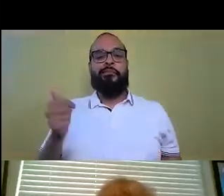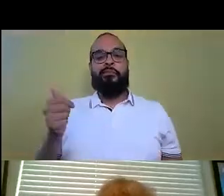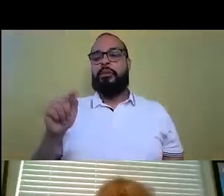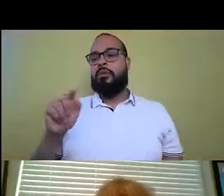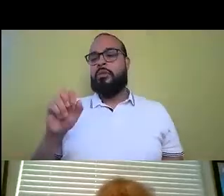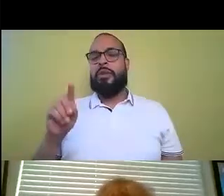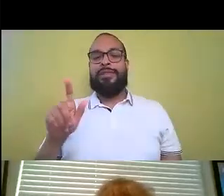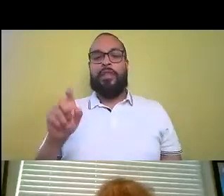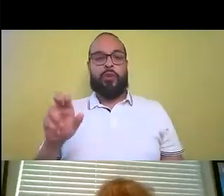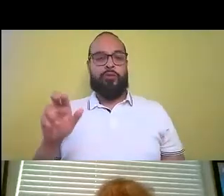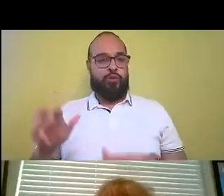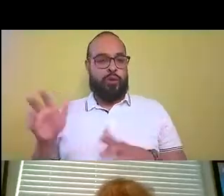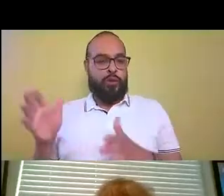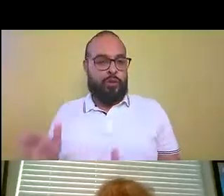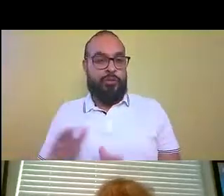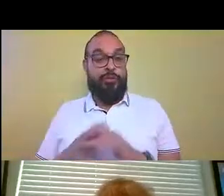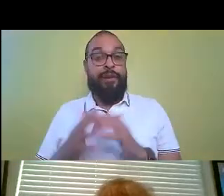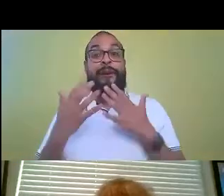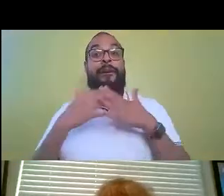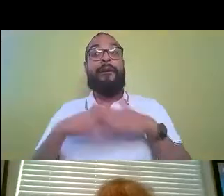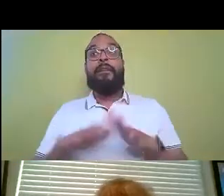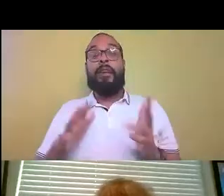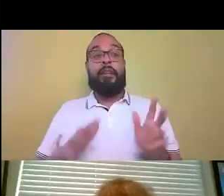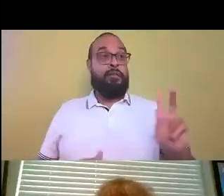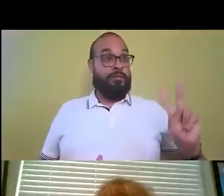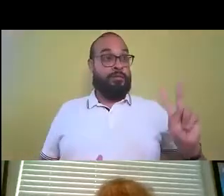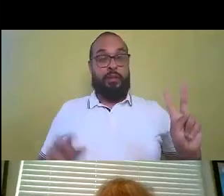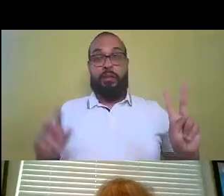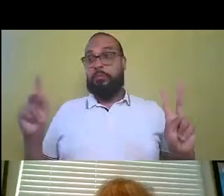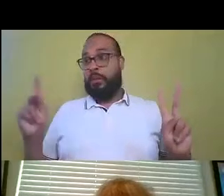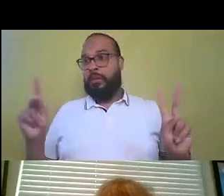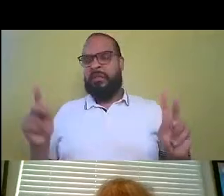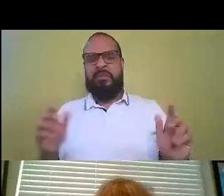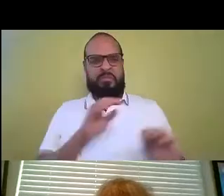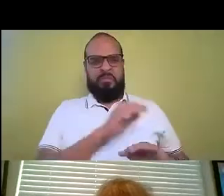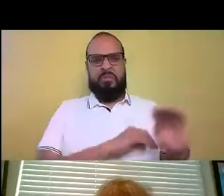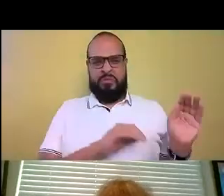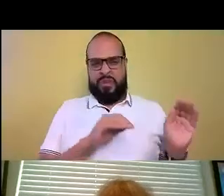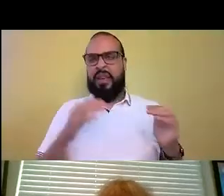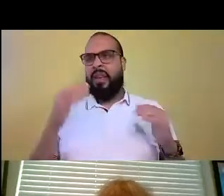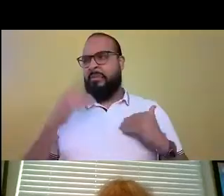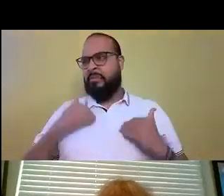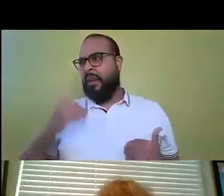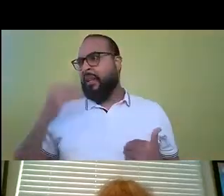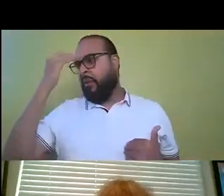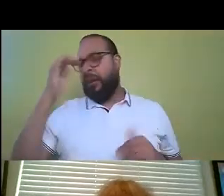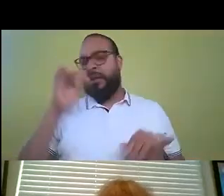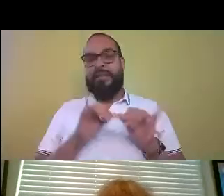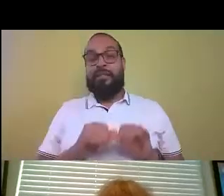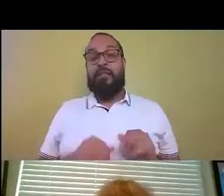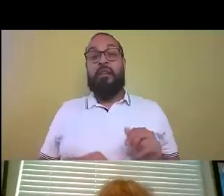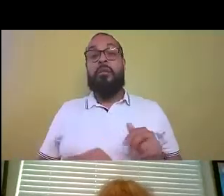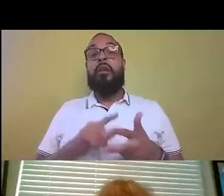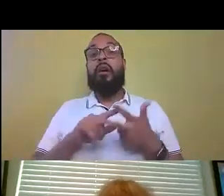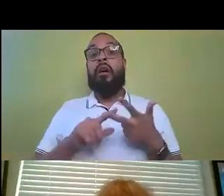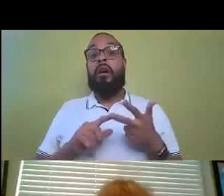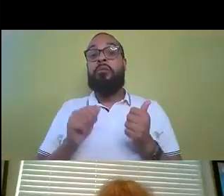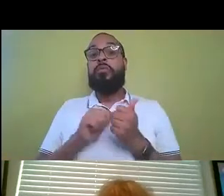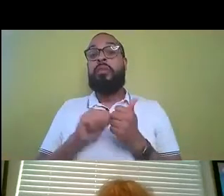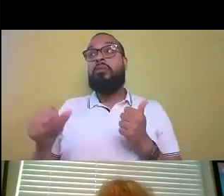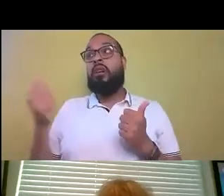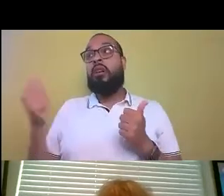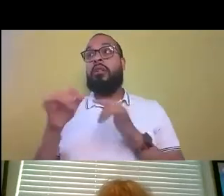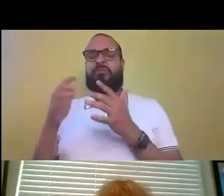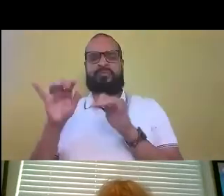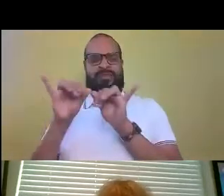the proprioceptive and the vestibular system, our movement system, our body awareness system. Those three systems have integrated to